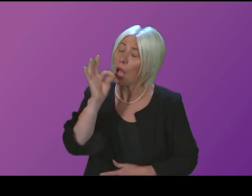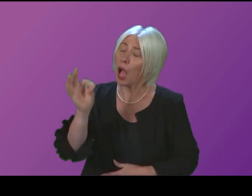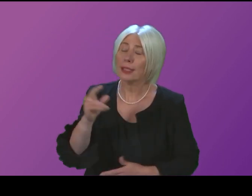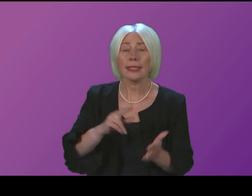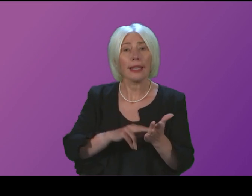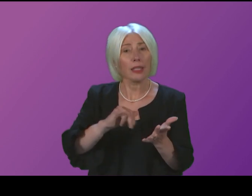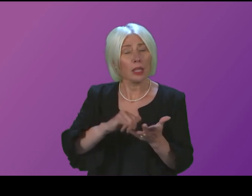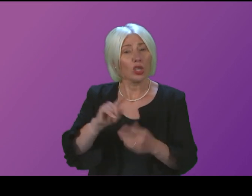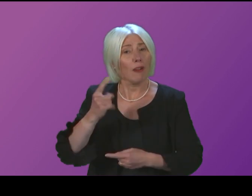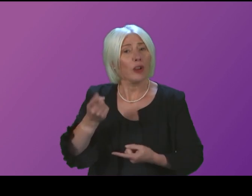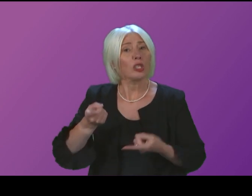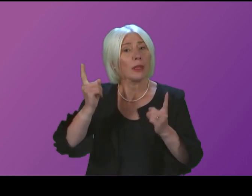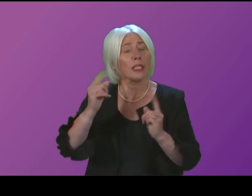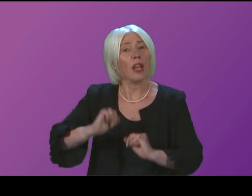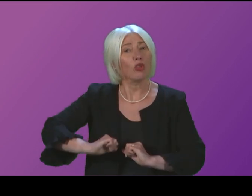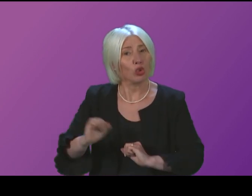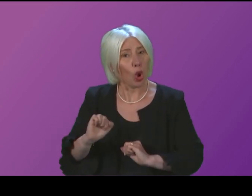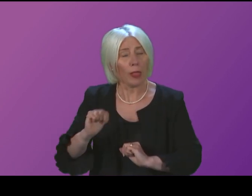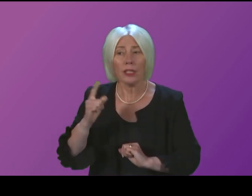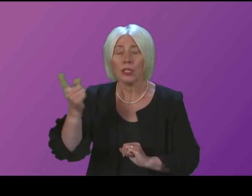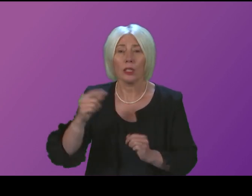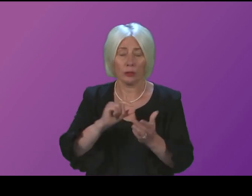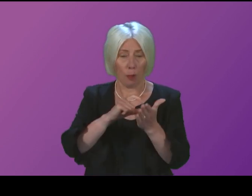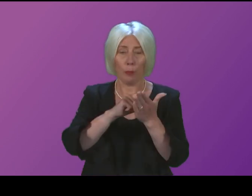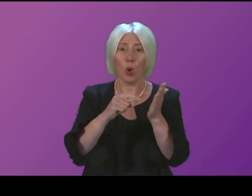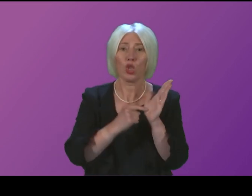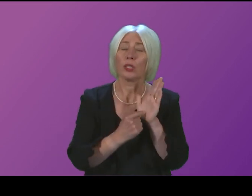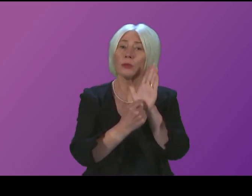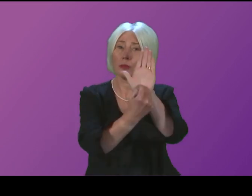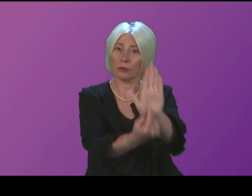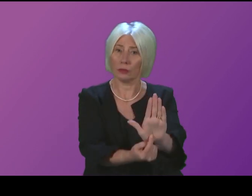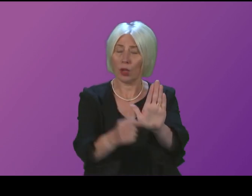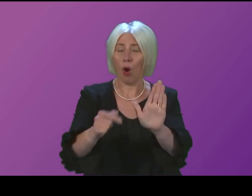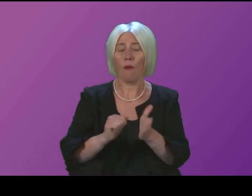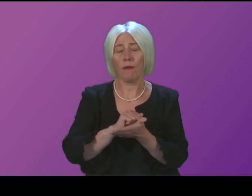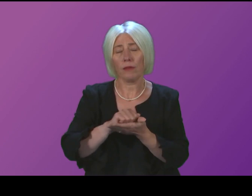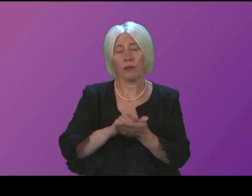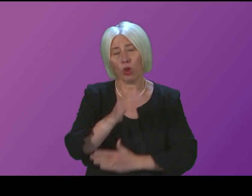Sturgeon, First Minister of Scotland, to speak to and move the motion of condolence.